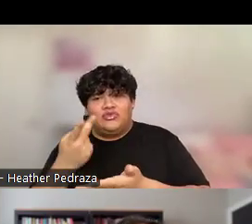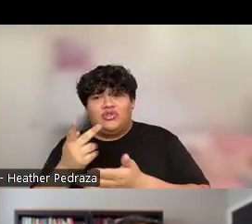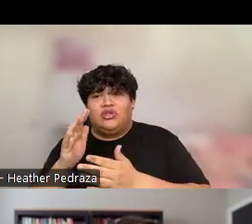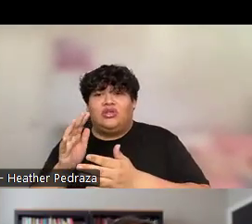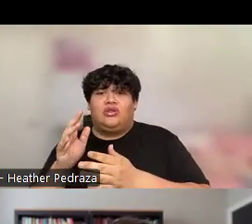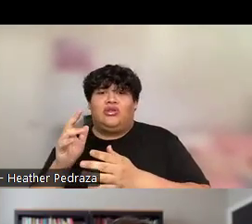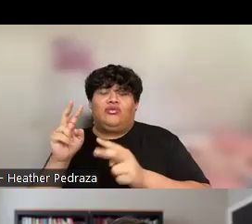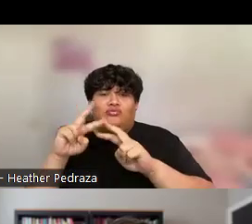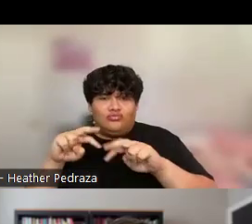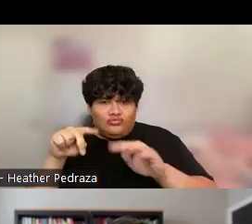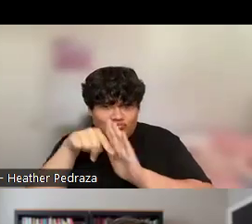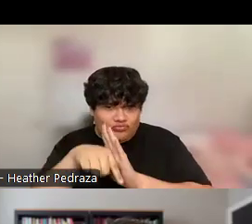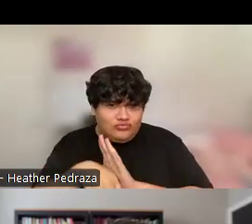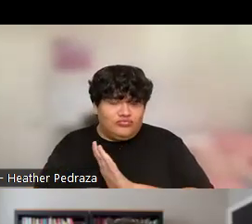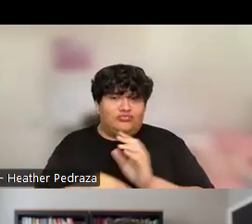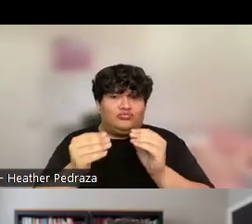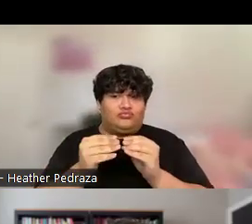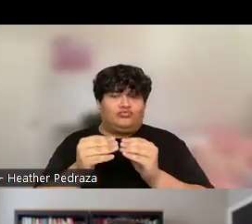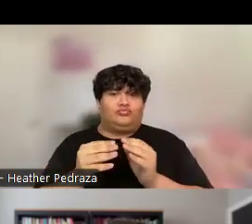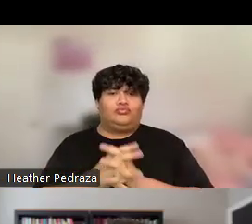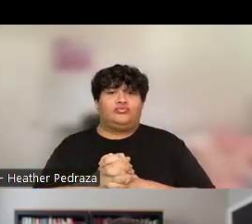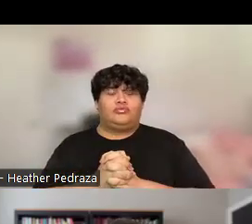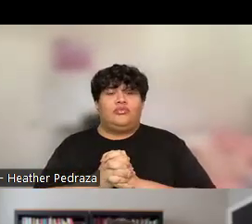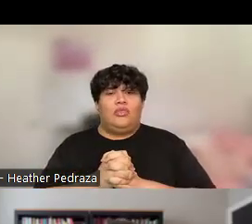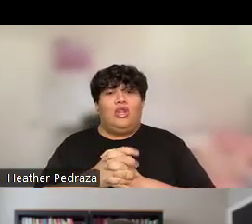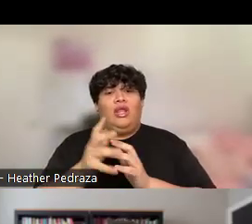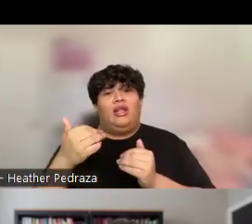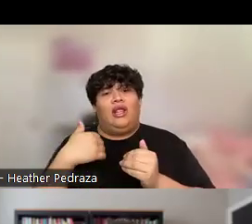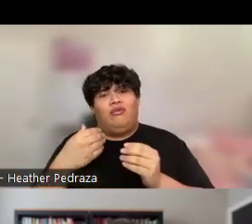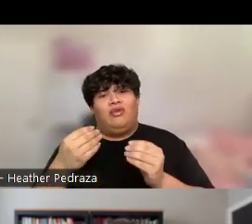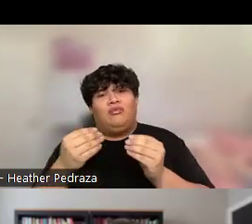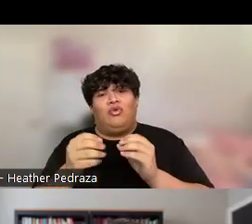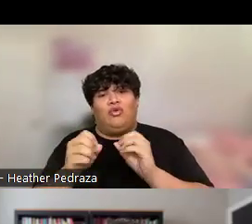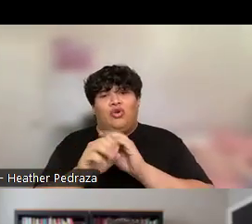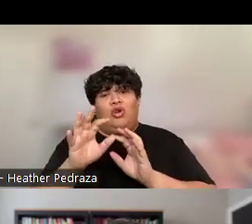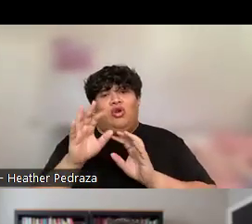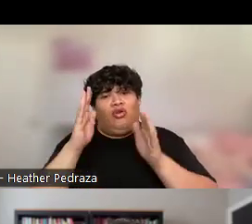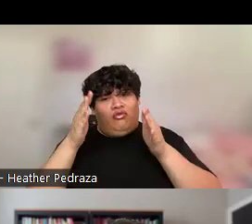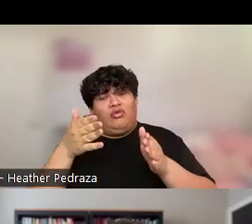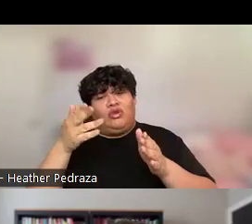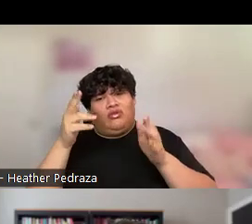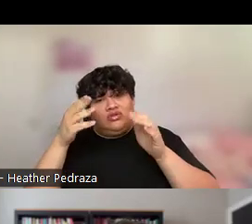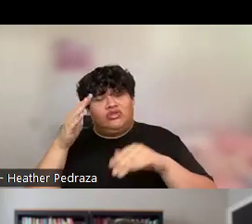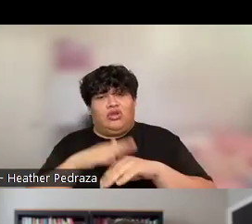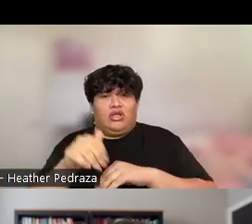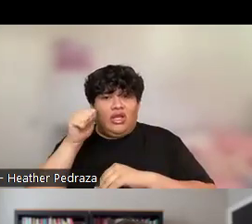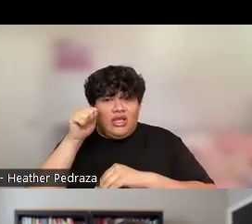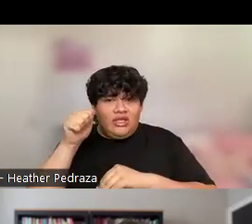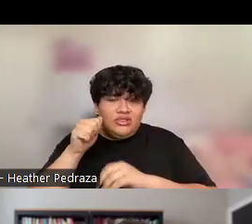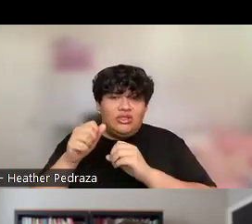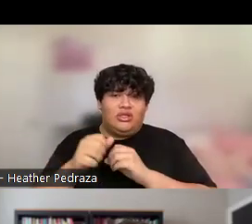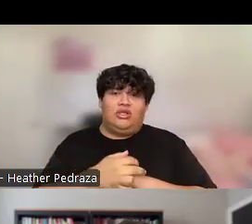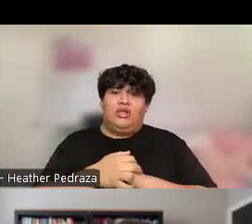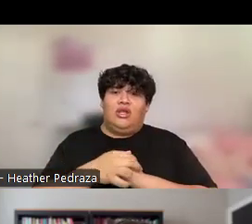shelf. And finally, having a broad focus on aging throughout the lifespan. So this includes the extent to which